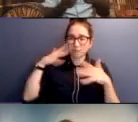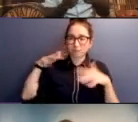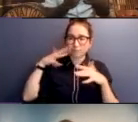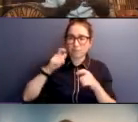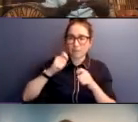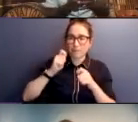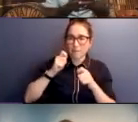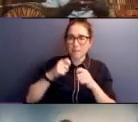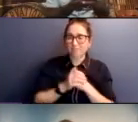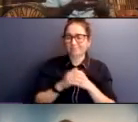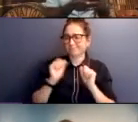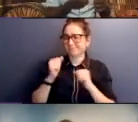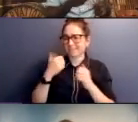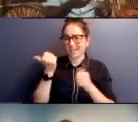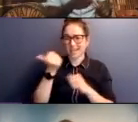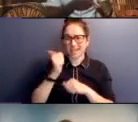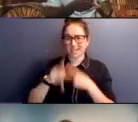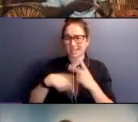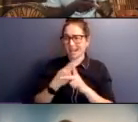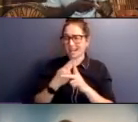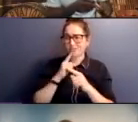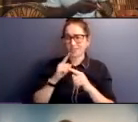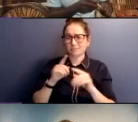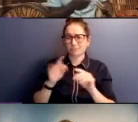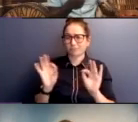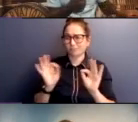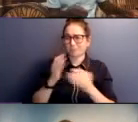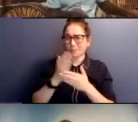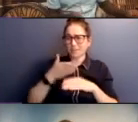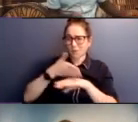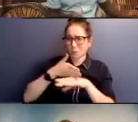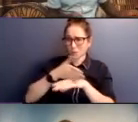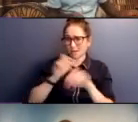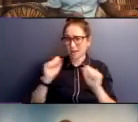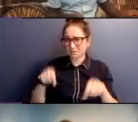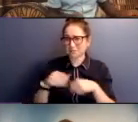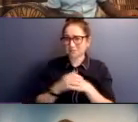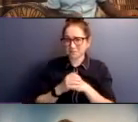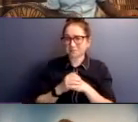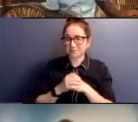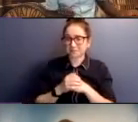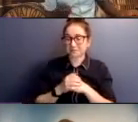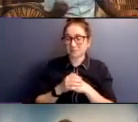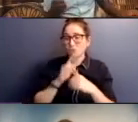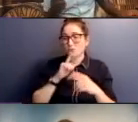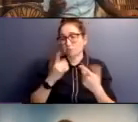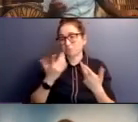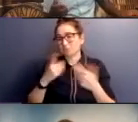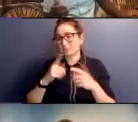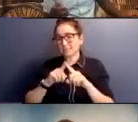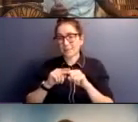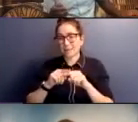you can use any type of inexpensive pieces of wood that you have at home. And depending on